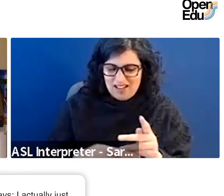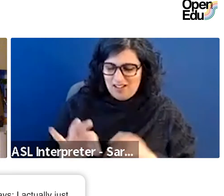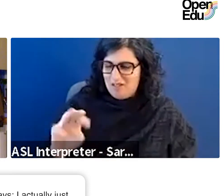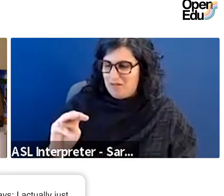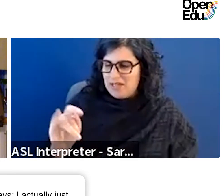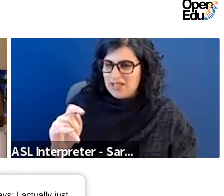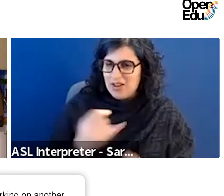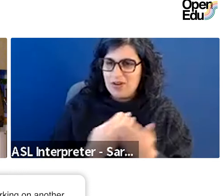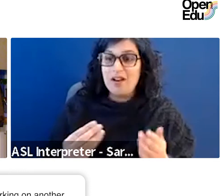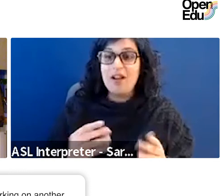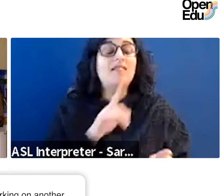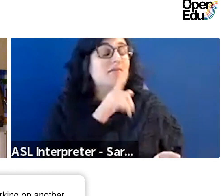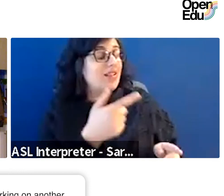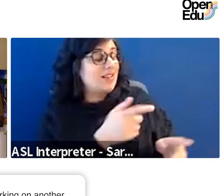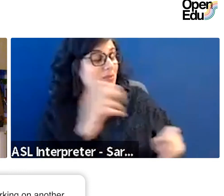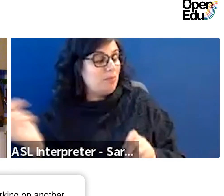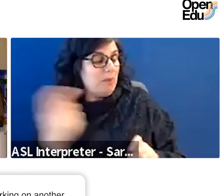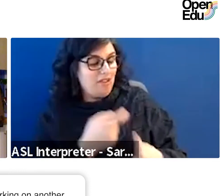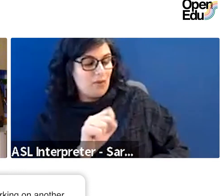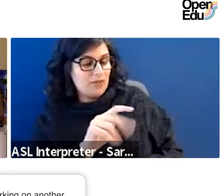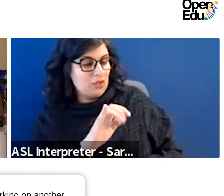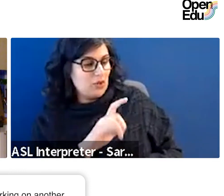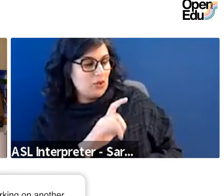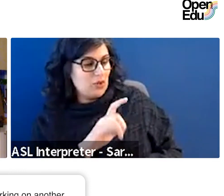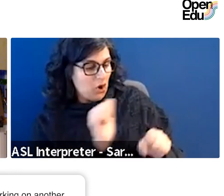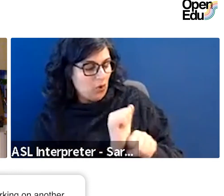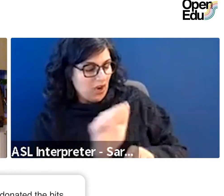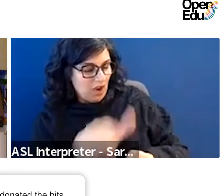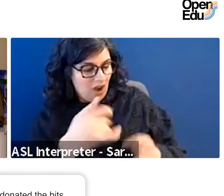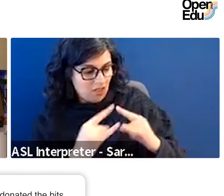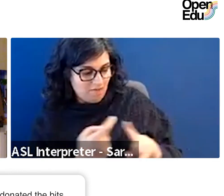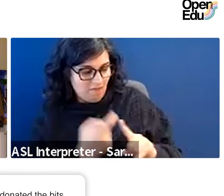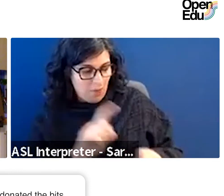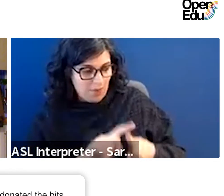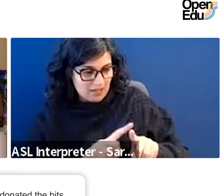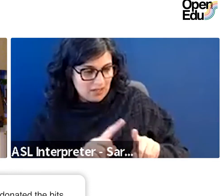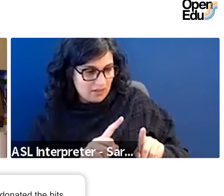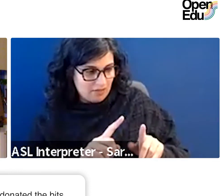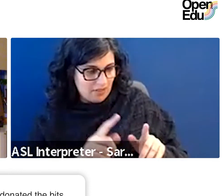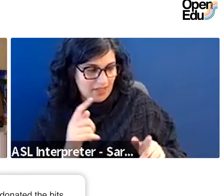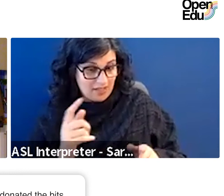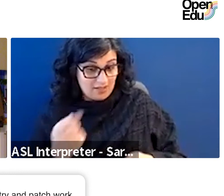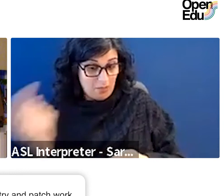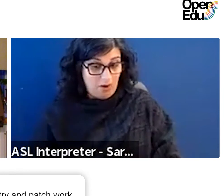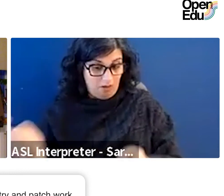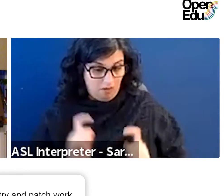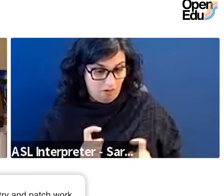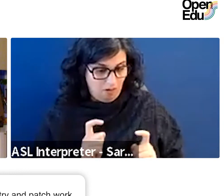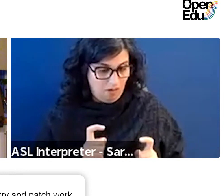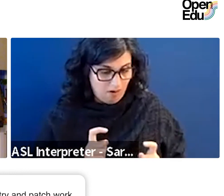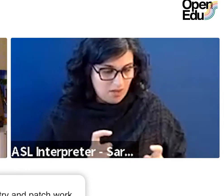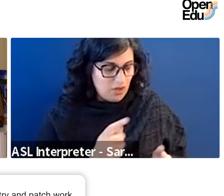just came back from the studio and I started working on another tent from a different tent that I was donated. The bits that are left from this one I'm going to